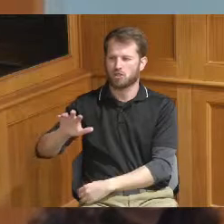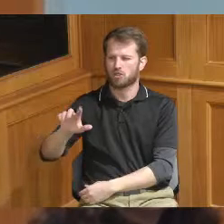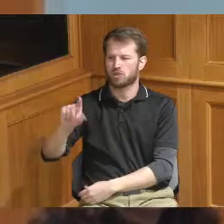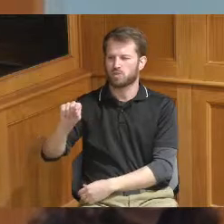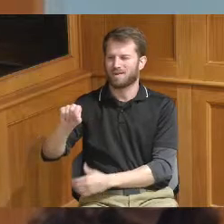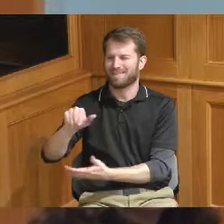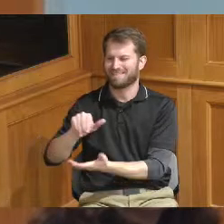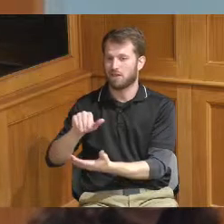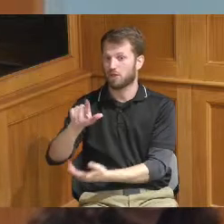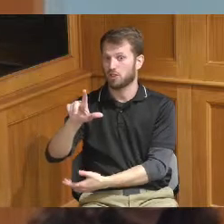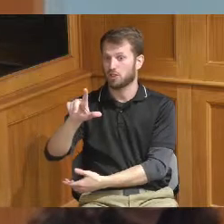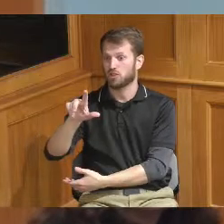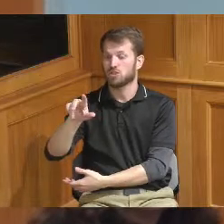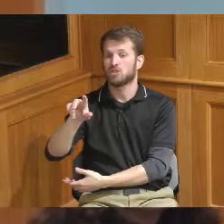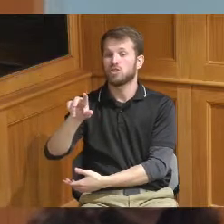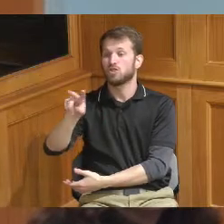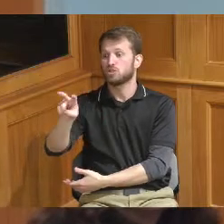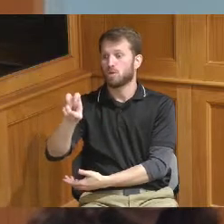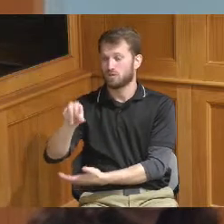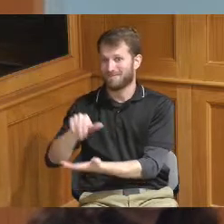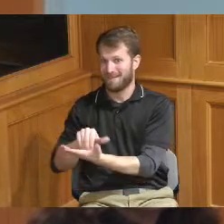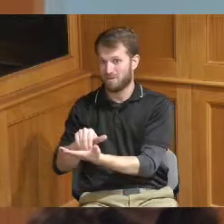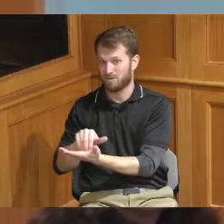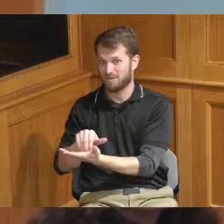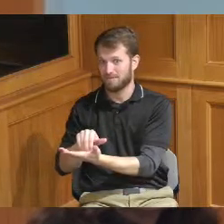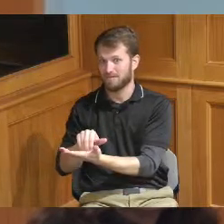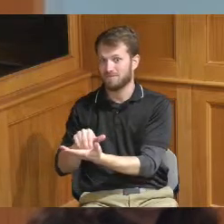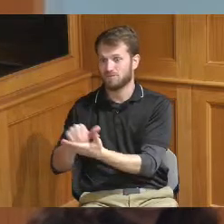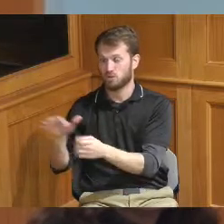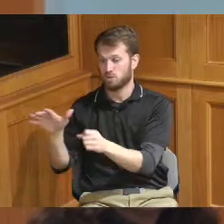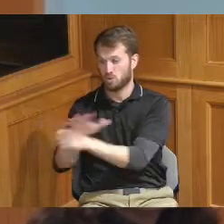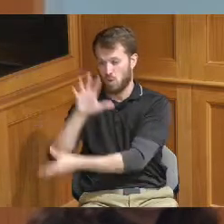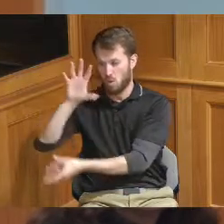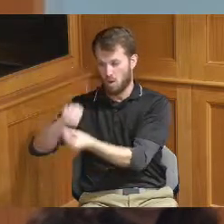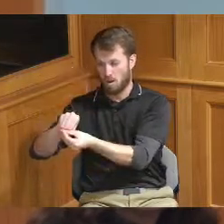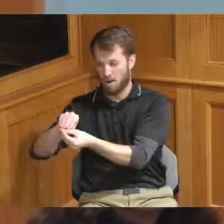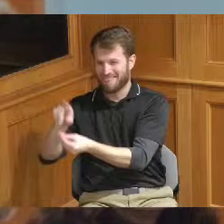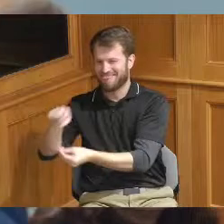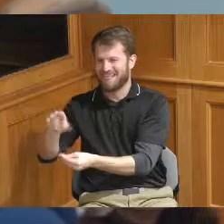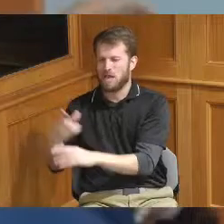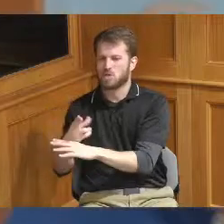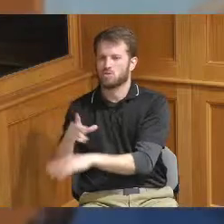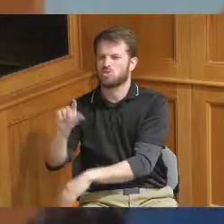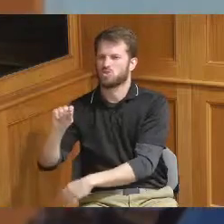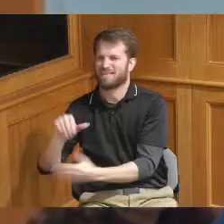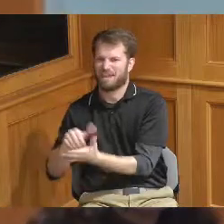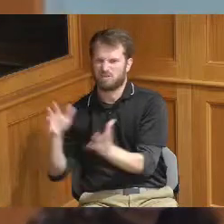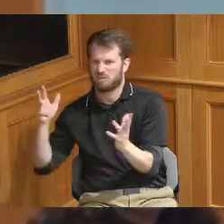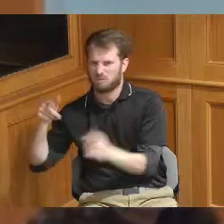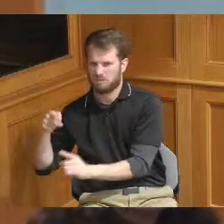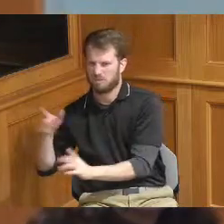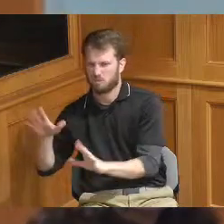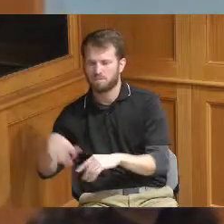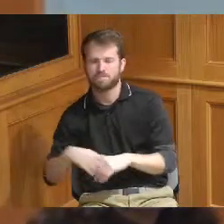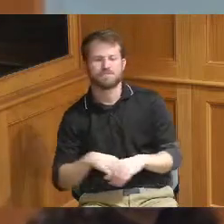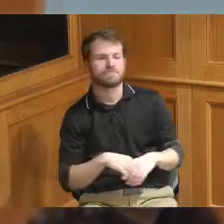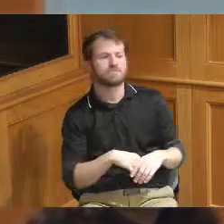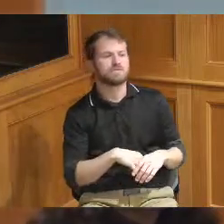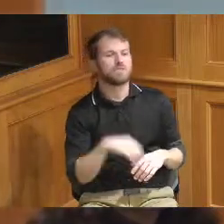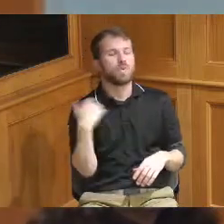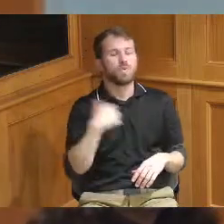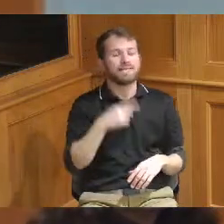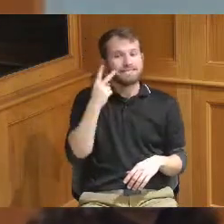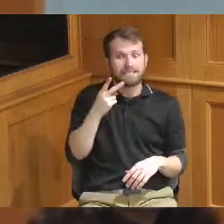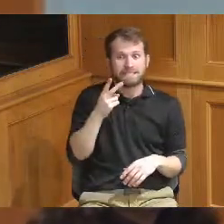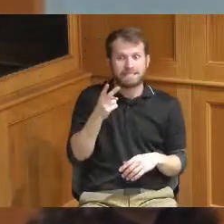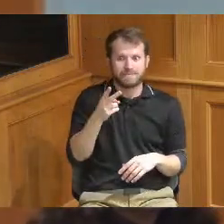of the 200,000. okay. There was nobody else left in the building. And I'll just add that we're seeing this nationally, but also